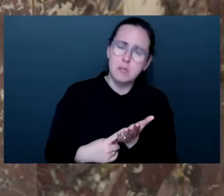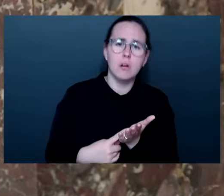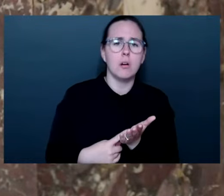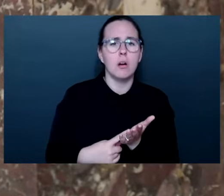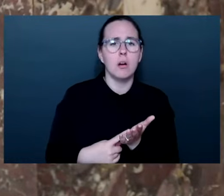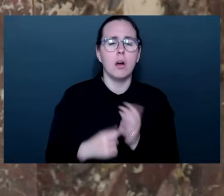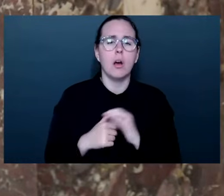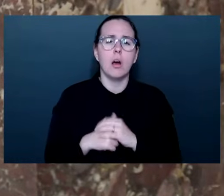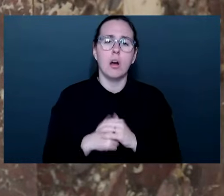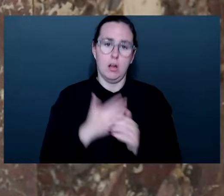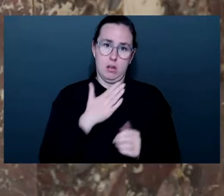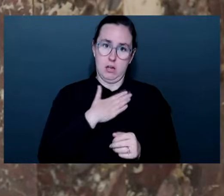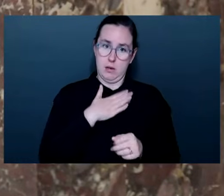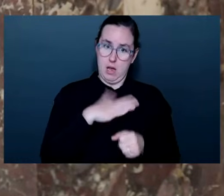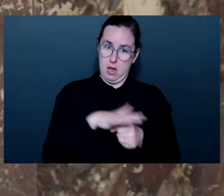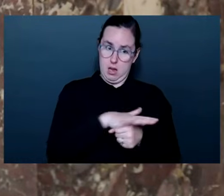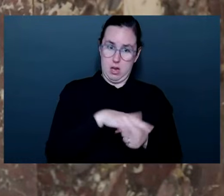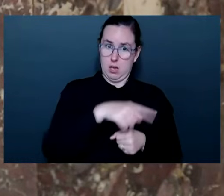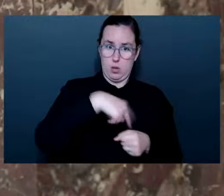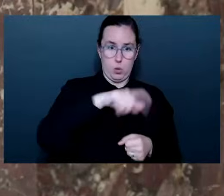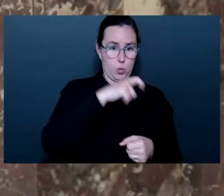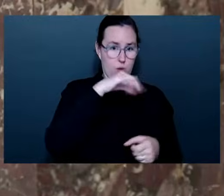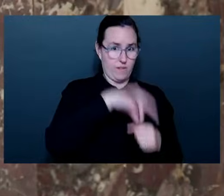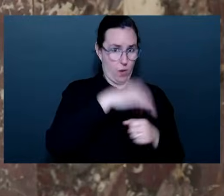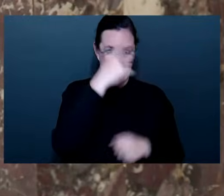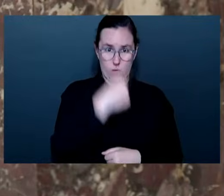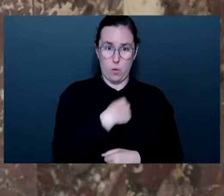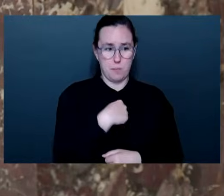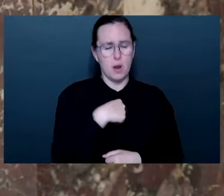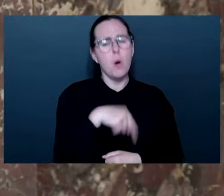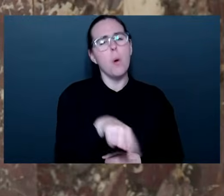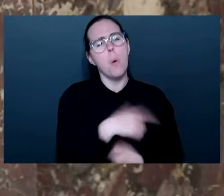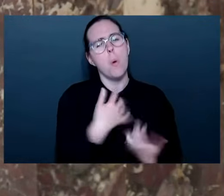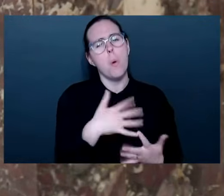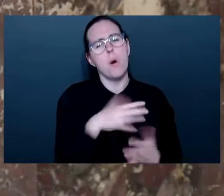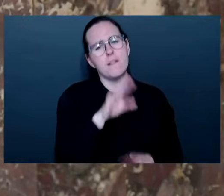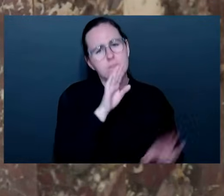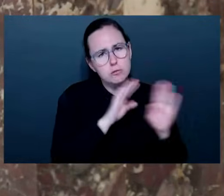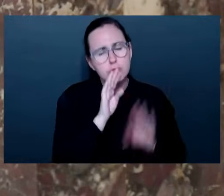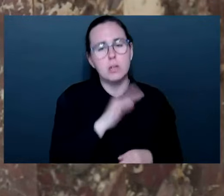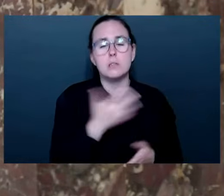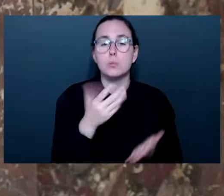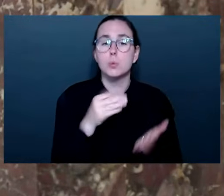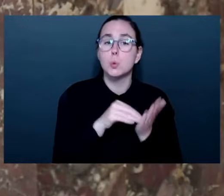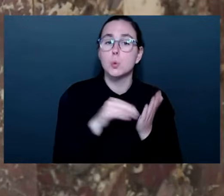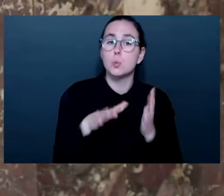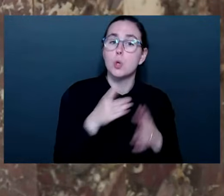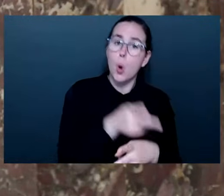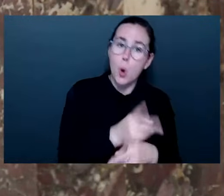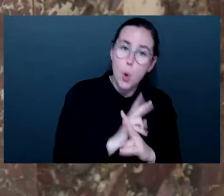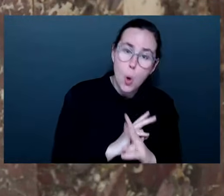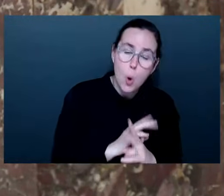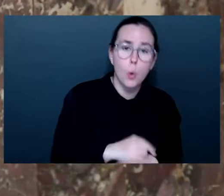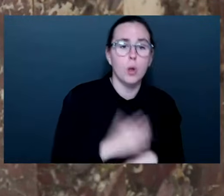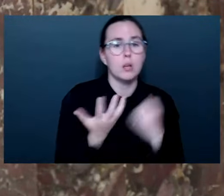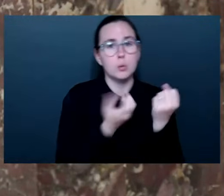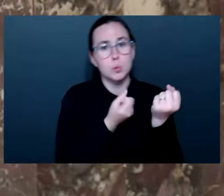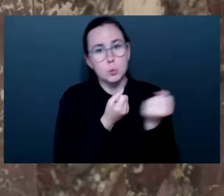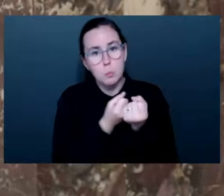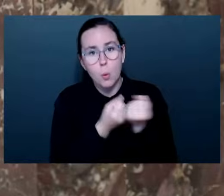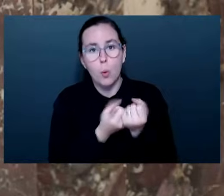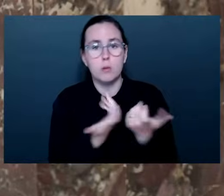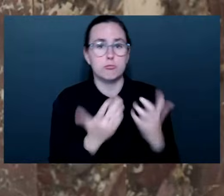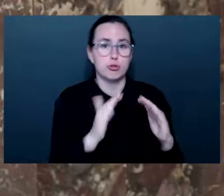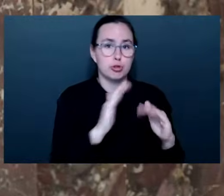services, student loans, supports for children with neurodiversity, timely court hearings, safe pedestrian crossings, and other frontline